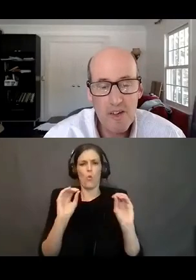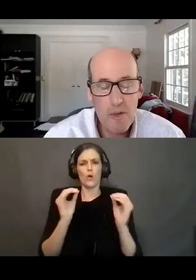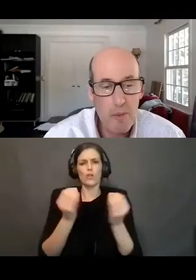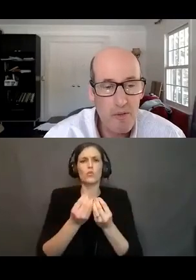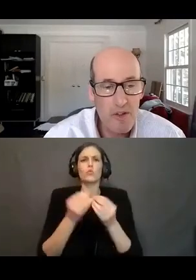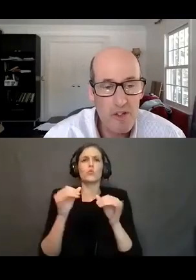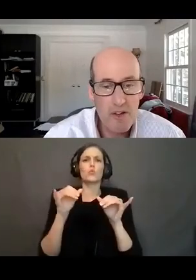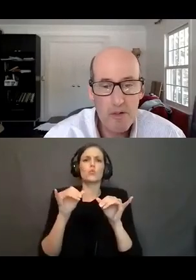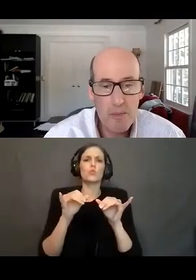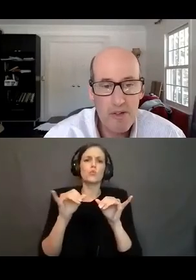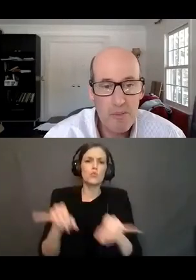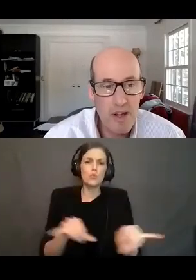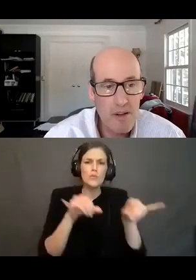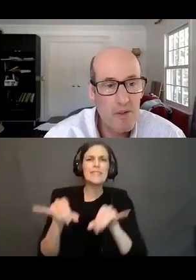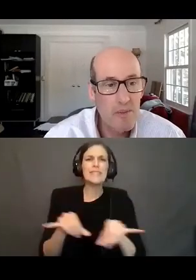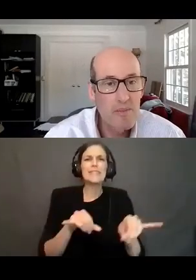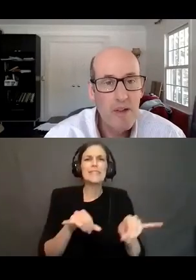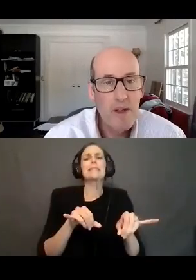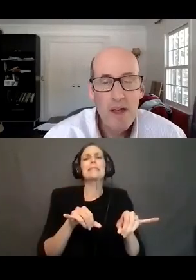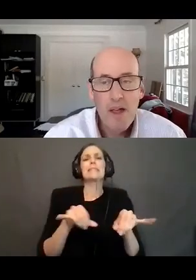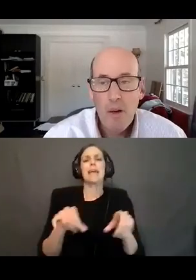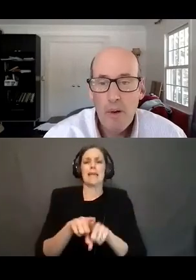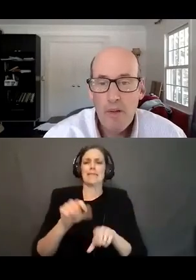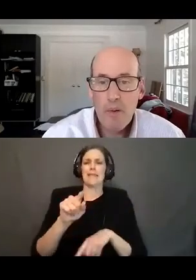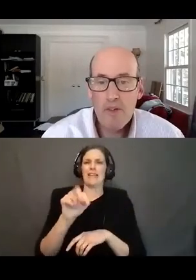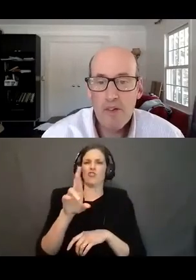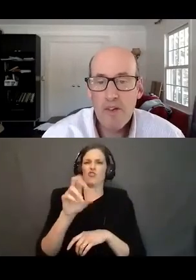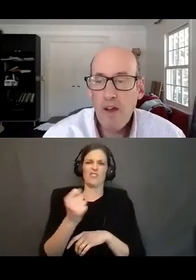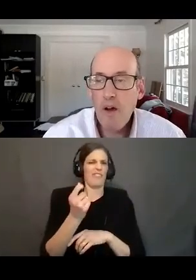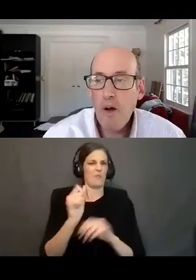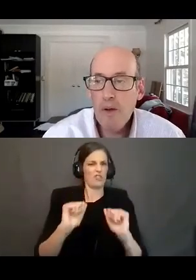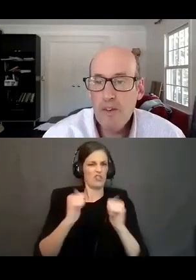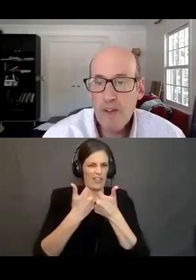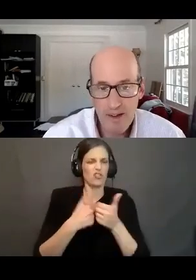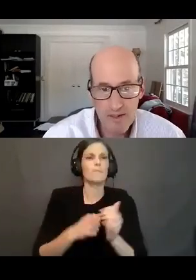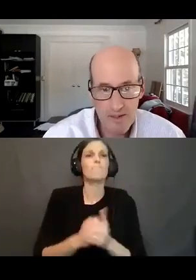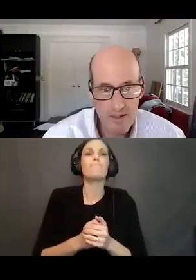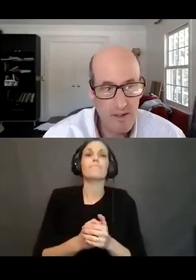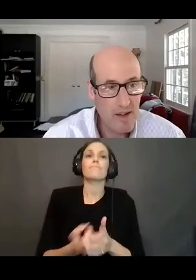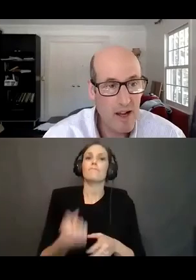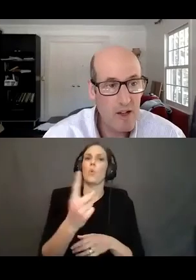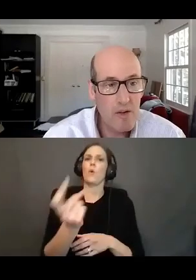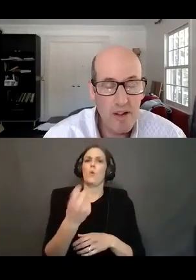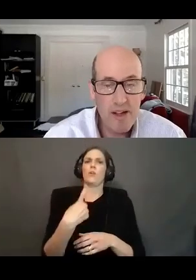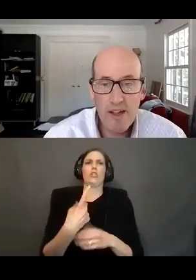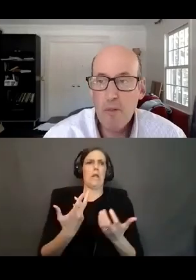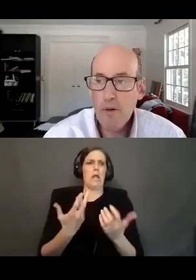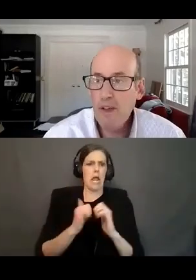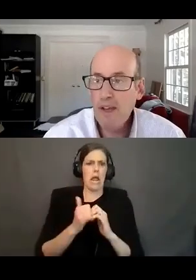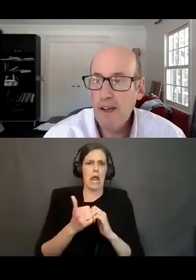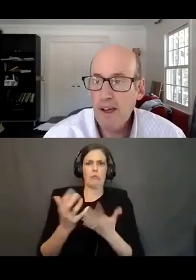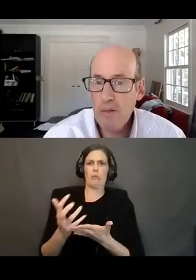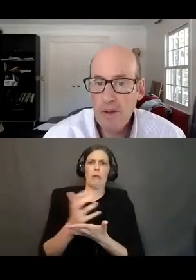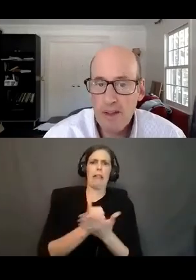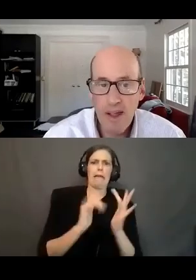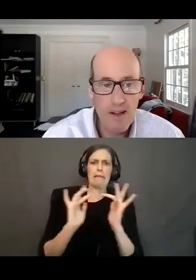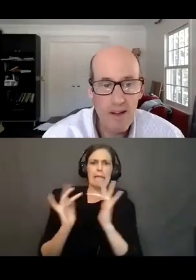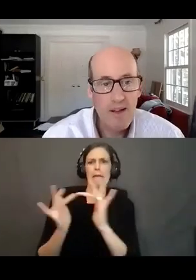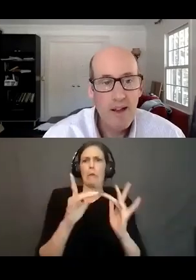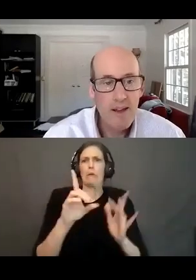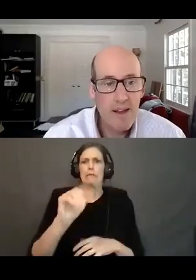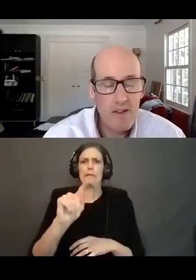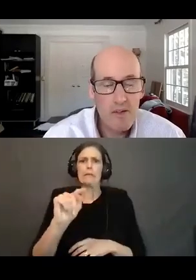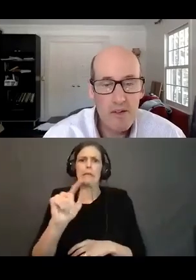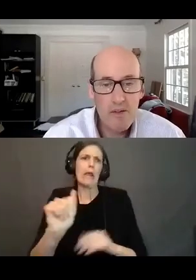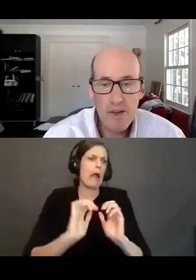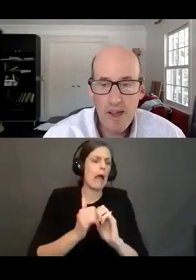and that's a little bit more of a challenge for me sometimes. One of the questions I always get asked is, how do you collect network data? How do you get that?